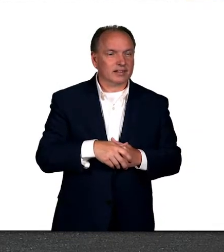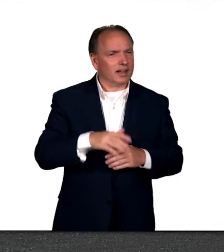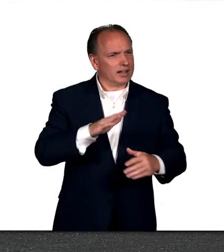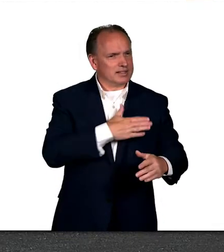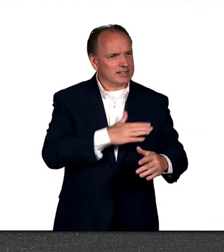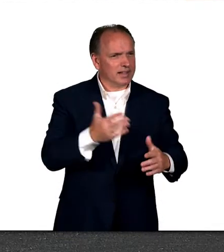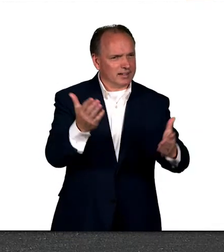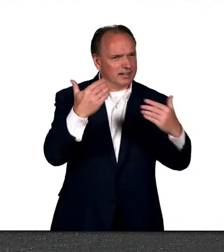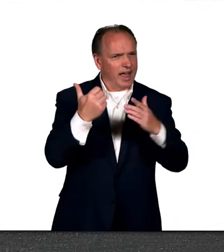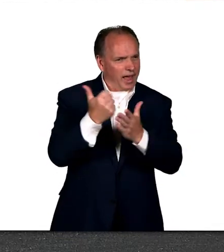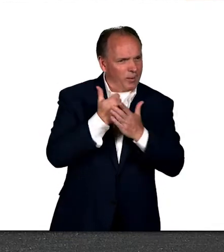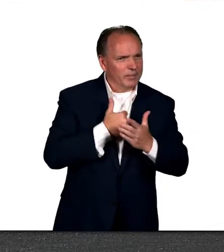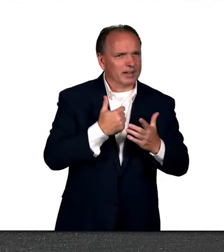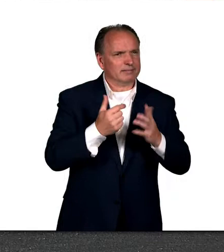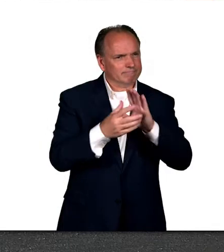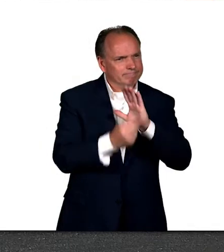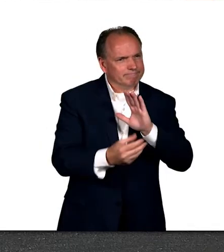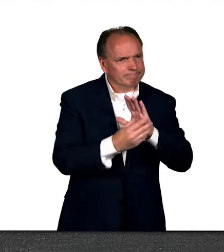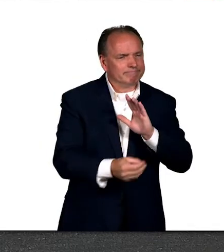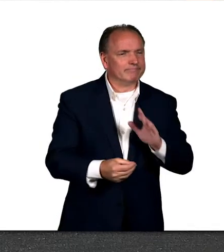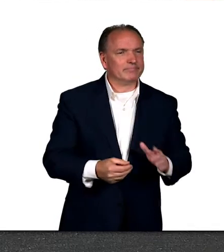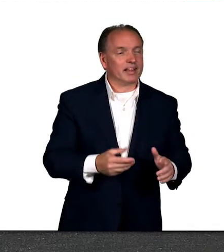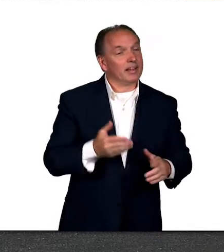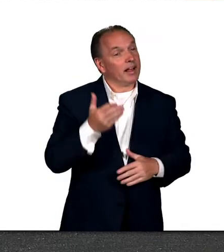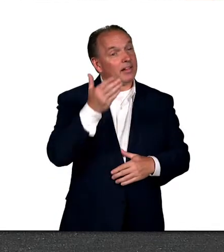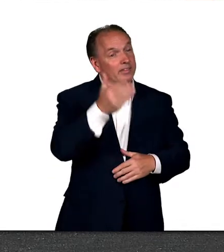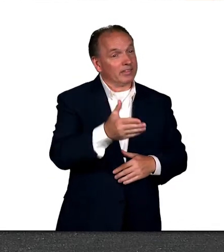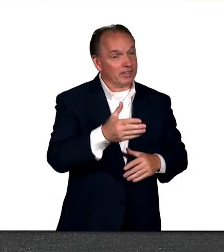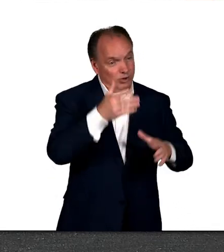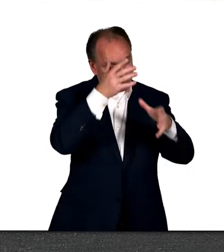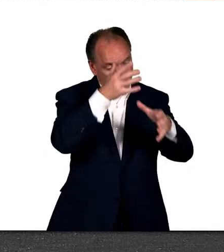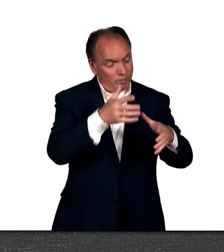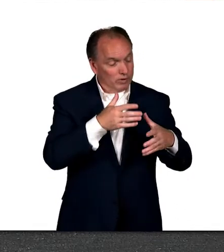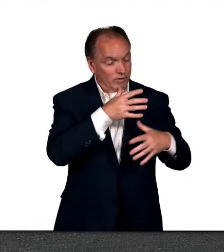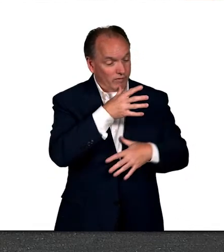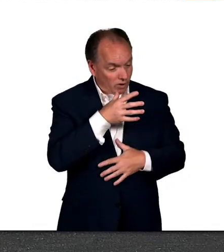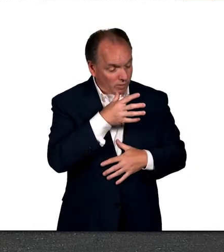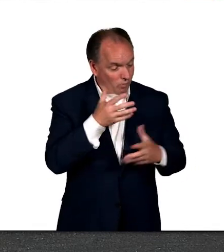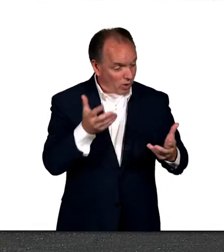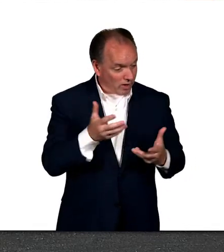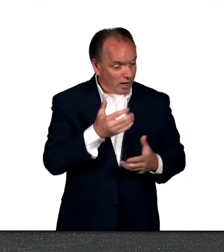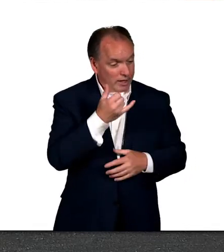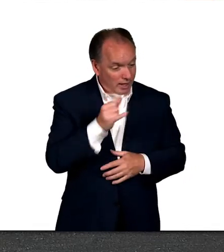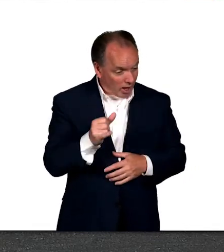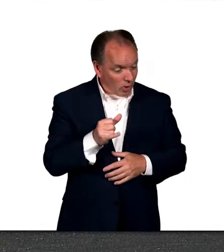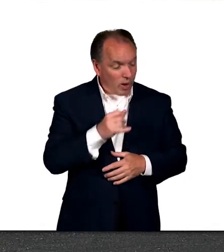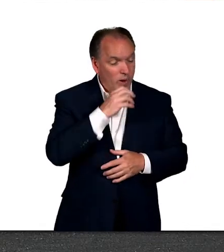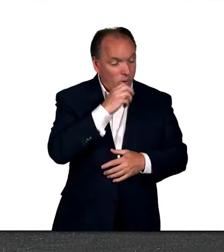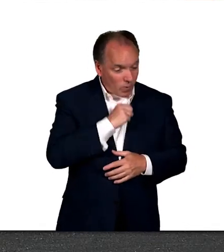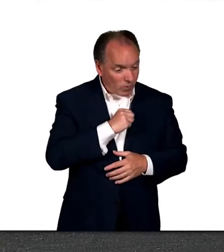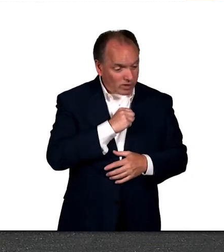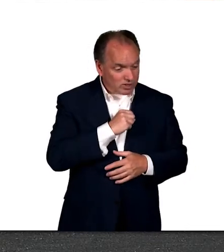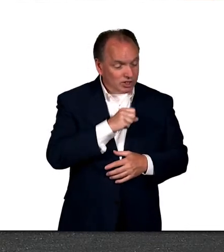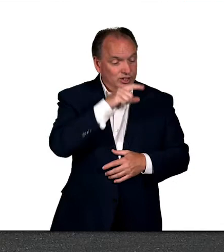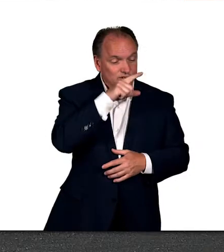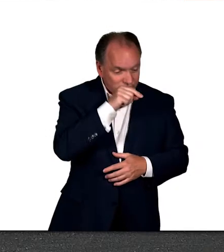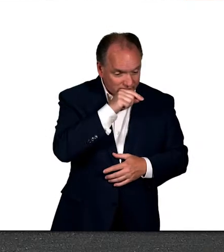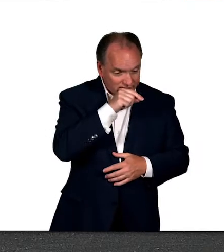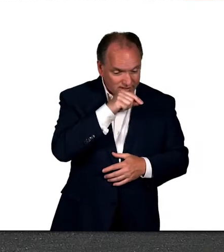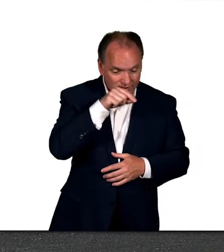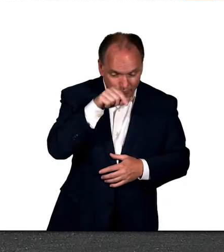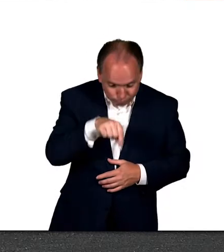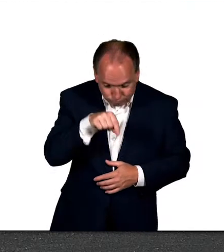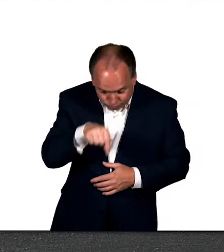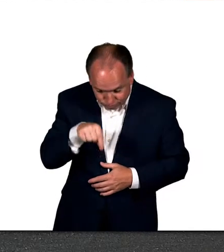Let's sing. Come on, help me out. Down on Grandpa's farm there is a yellow and orange